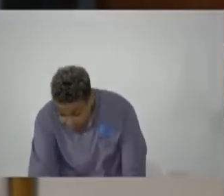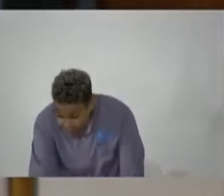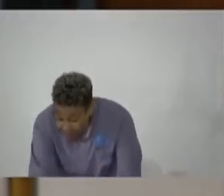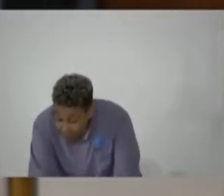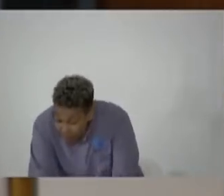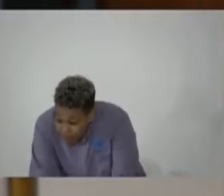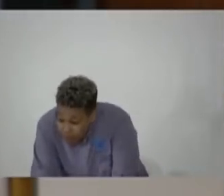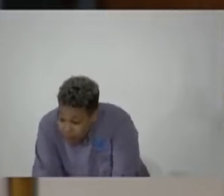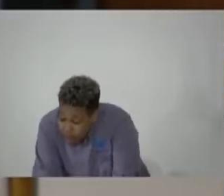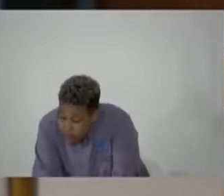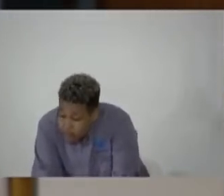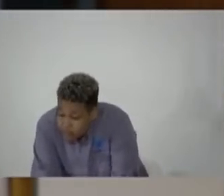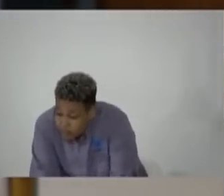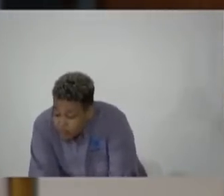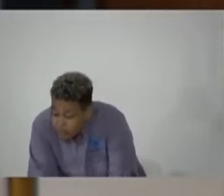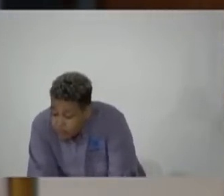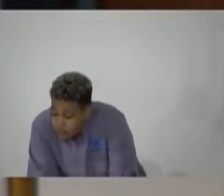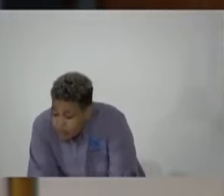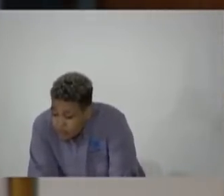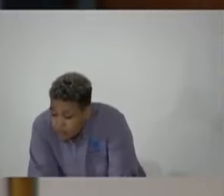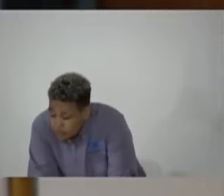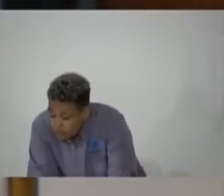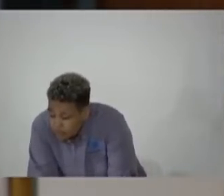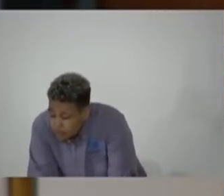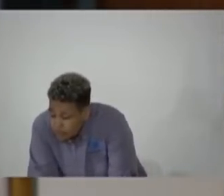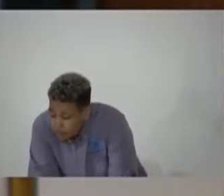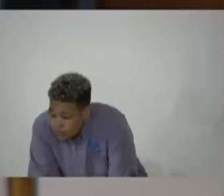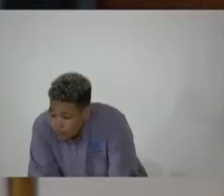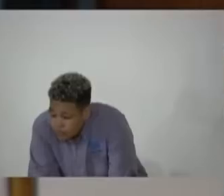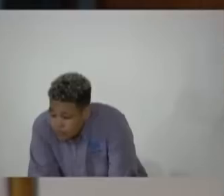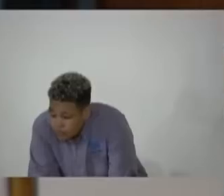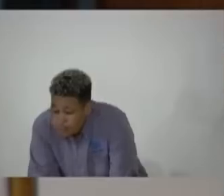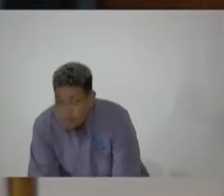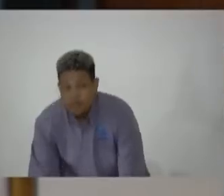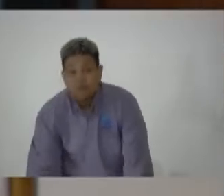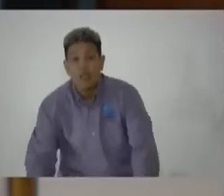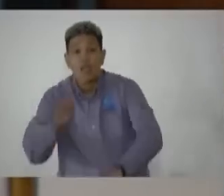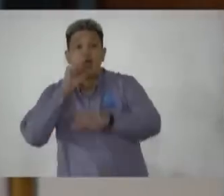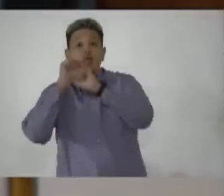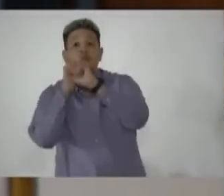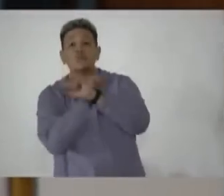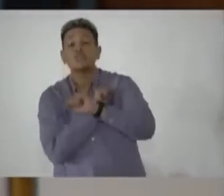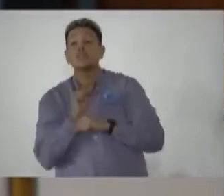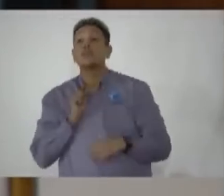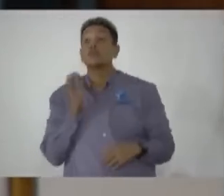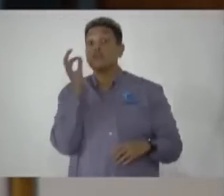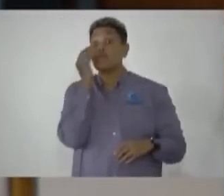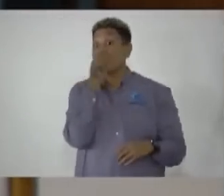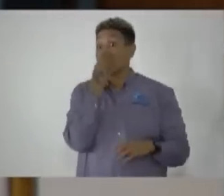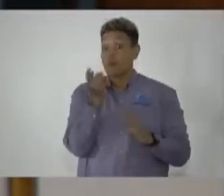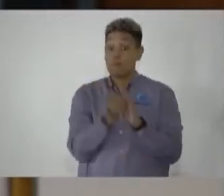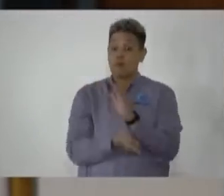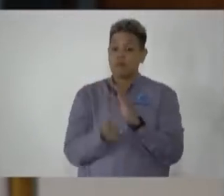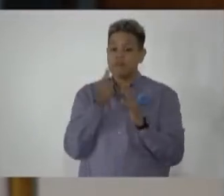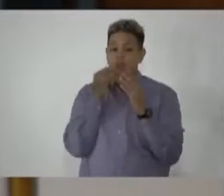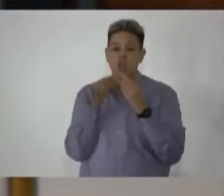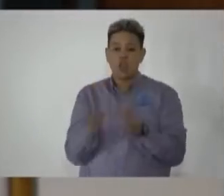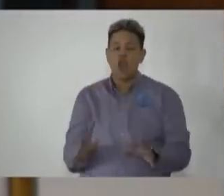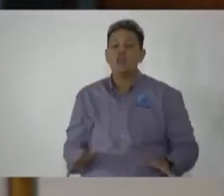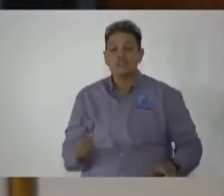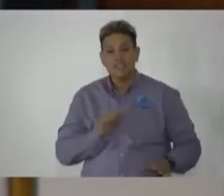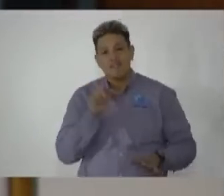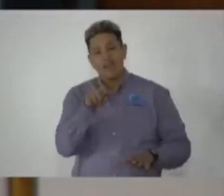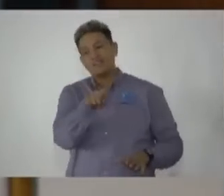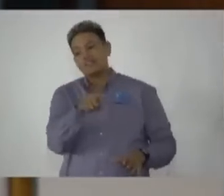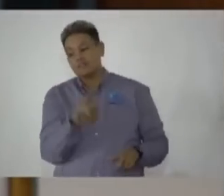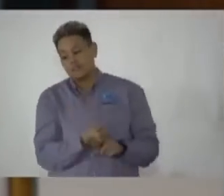assure my colleague, Senator Dr. Morris, that the moment is not lost. And I ask